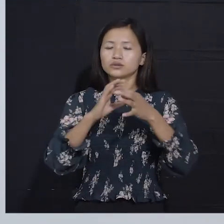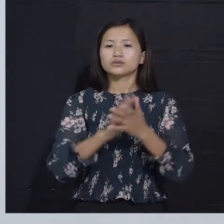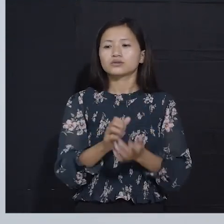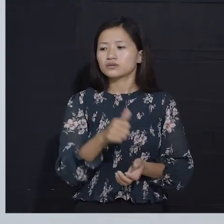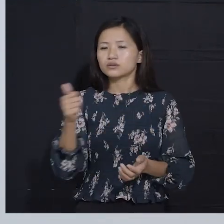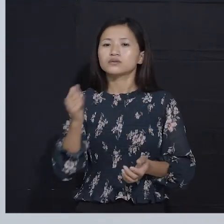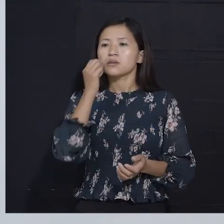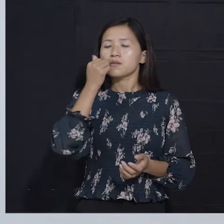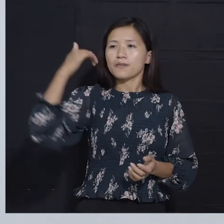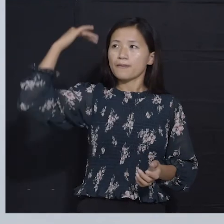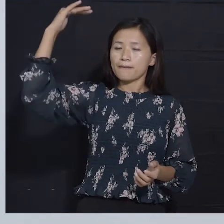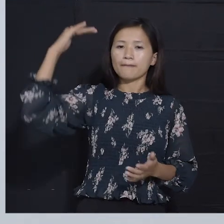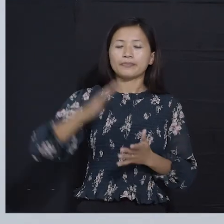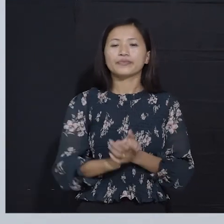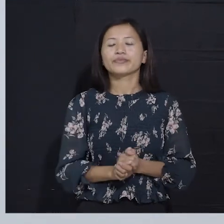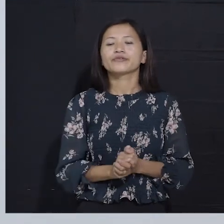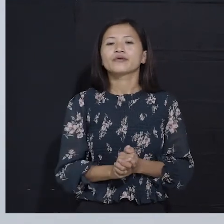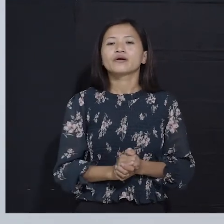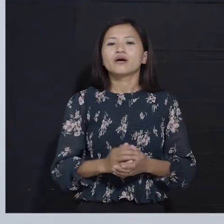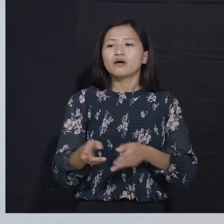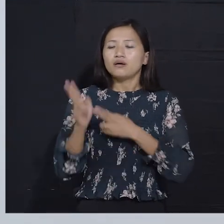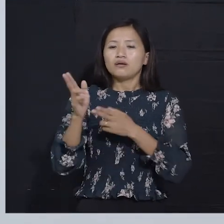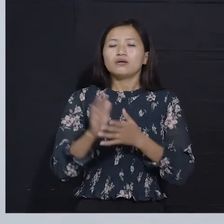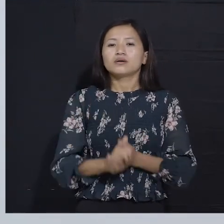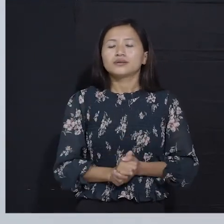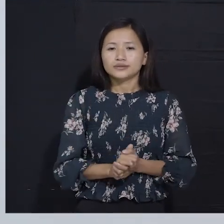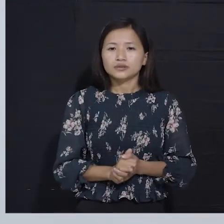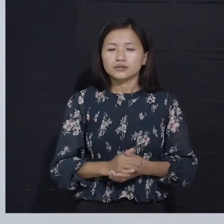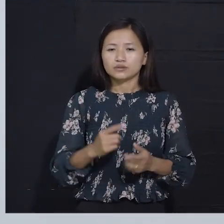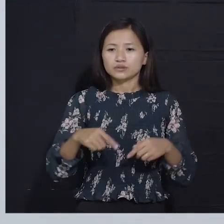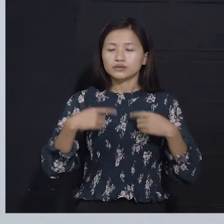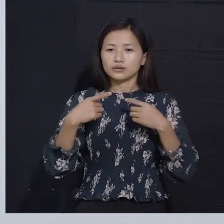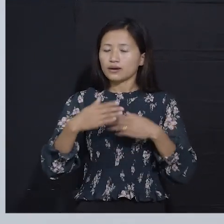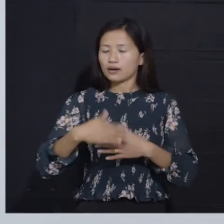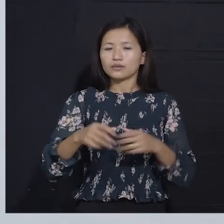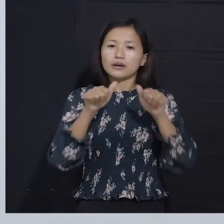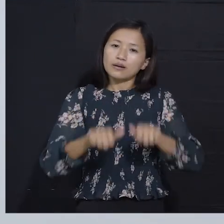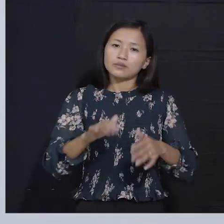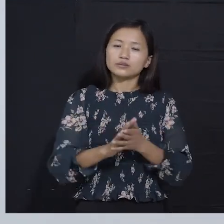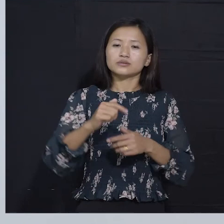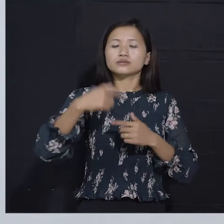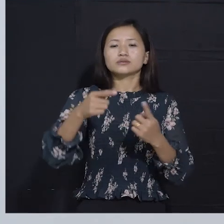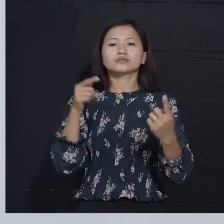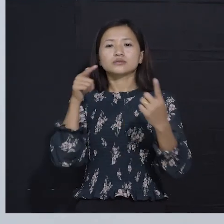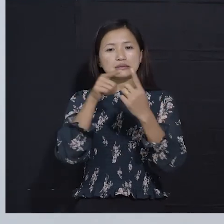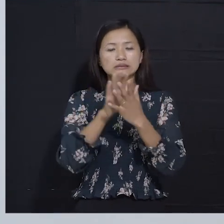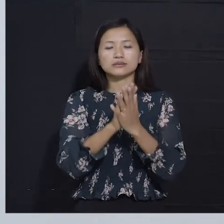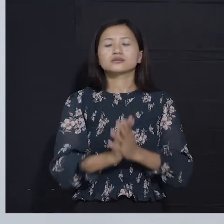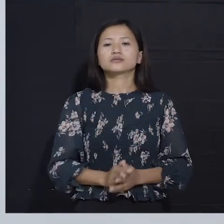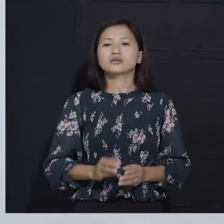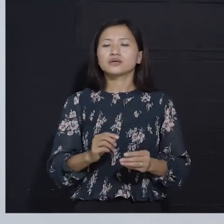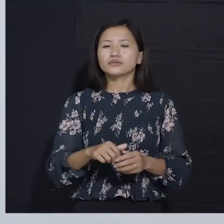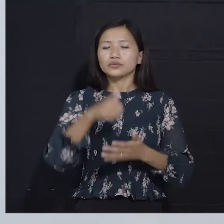boys, other grown-up boys in their hunt, and he was able to succeed. That is the story, but it's also important to